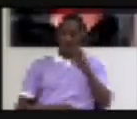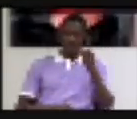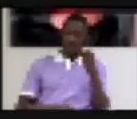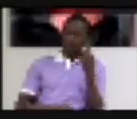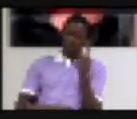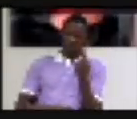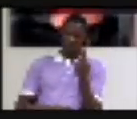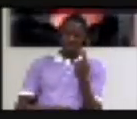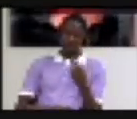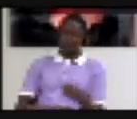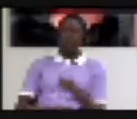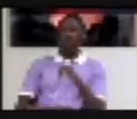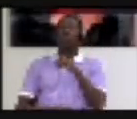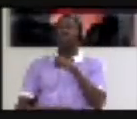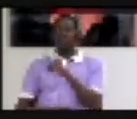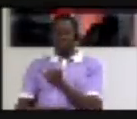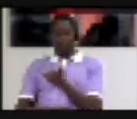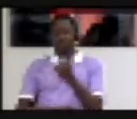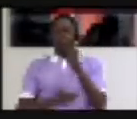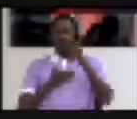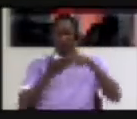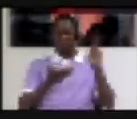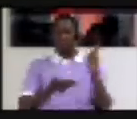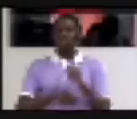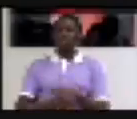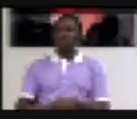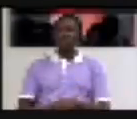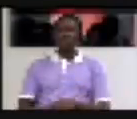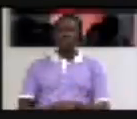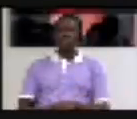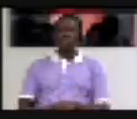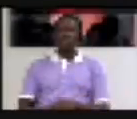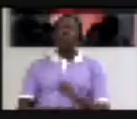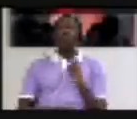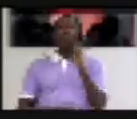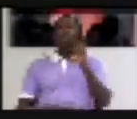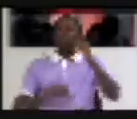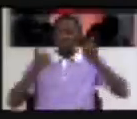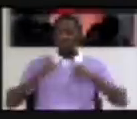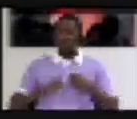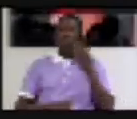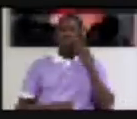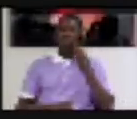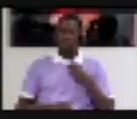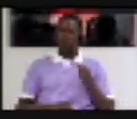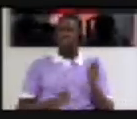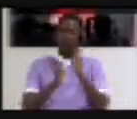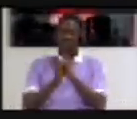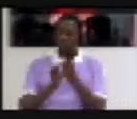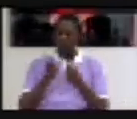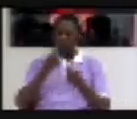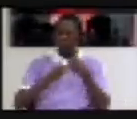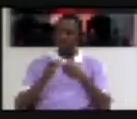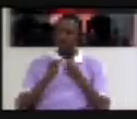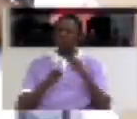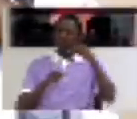correct. So what happened when you were approached in 2001 to run for political office again?